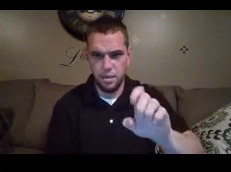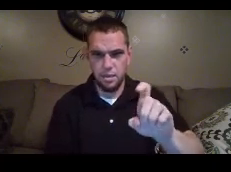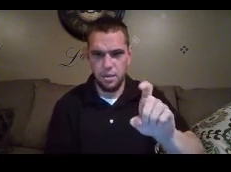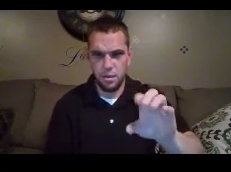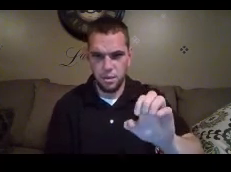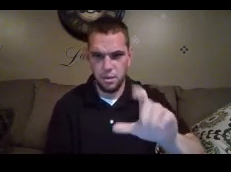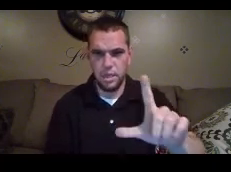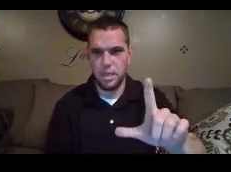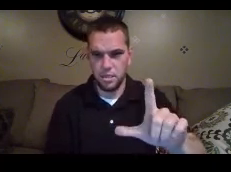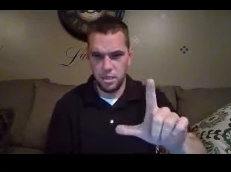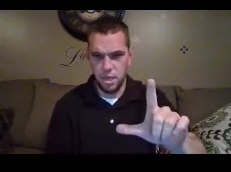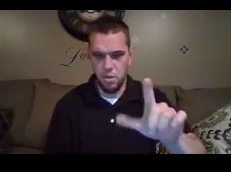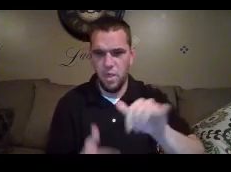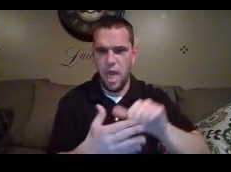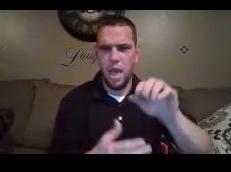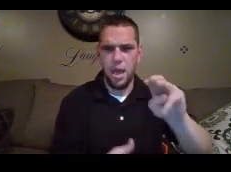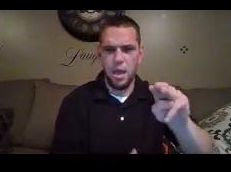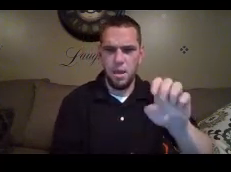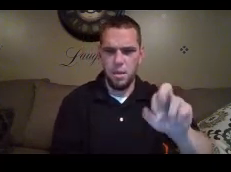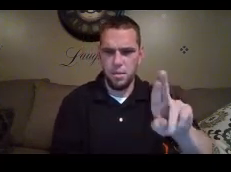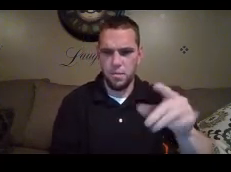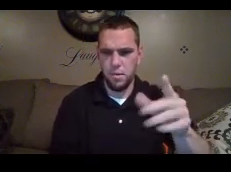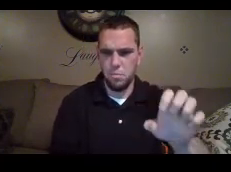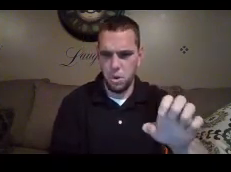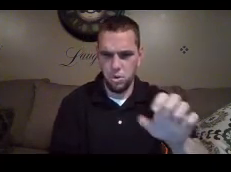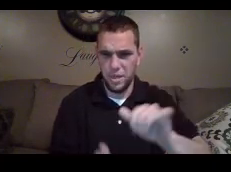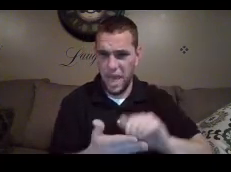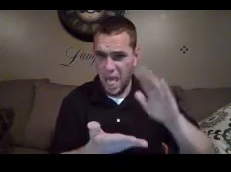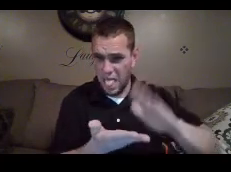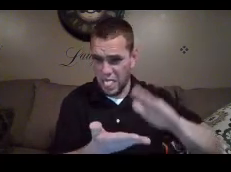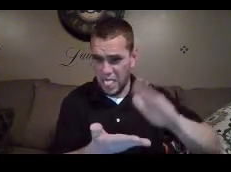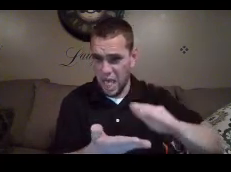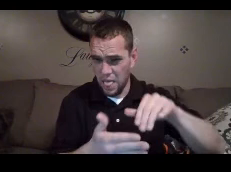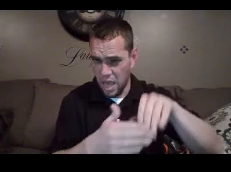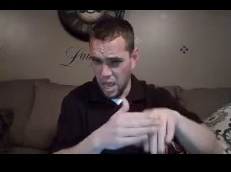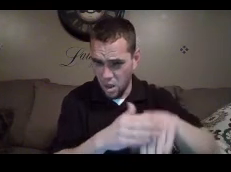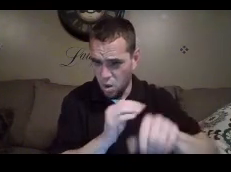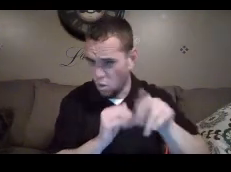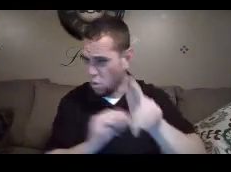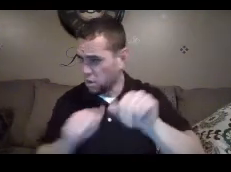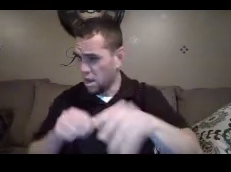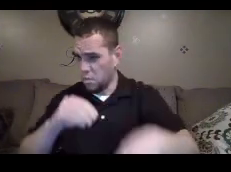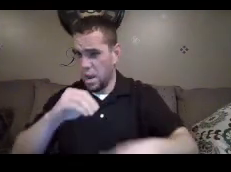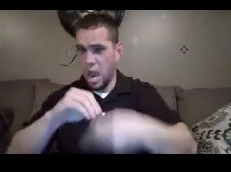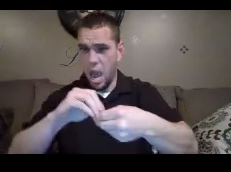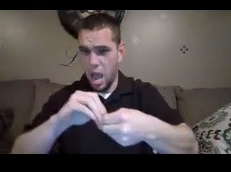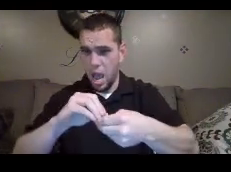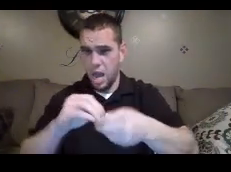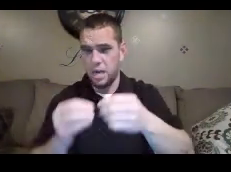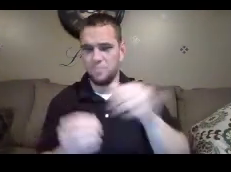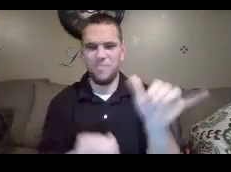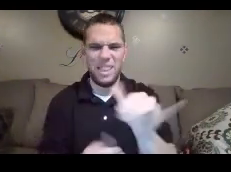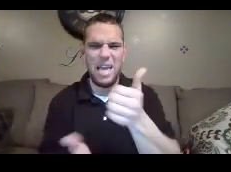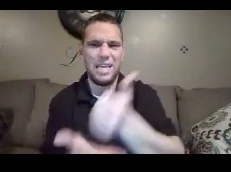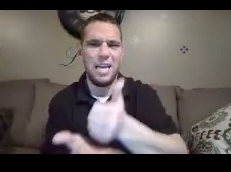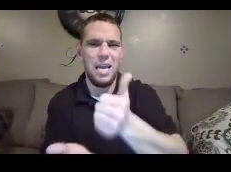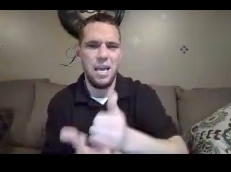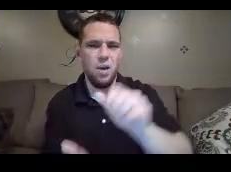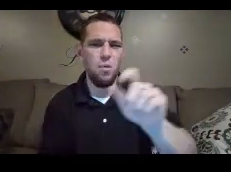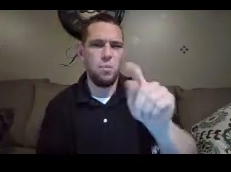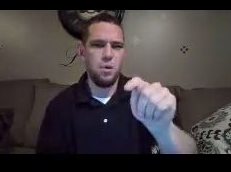are merge sales in Excel always less accessible, or is there ability to add help text or something else to make it